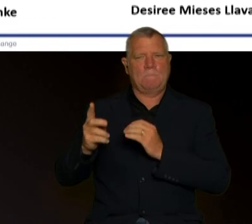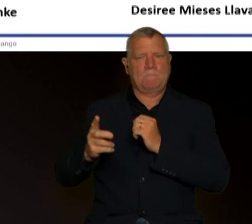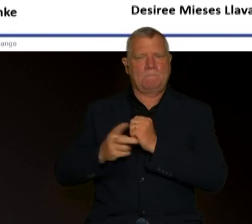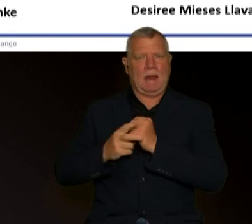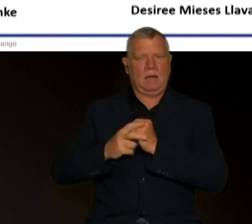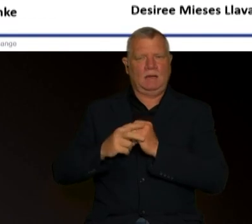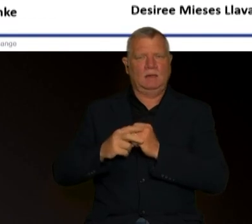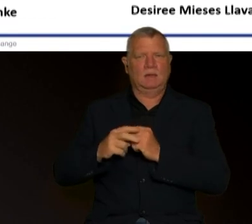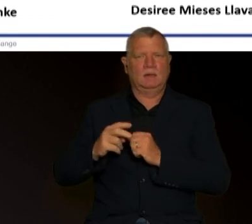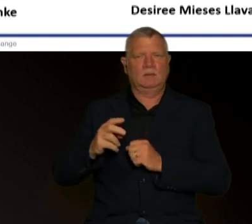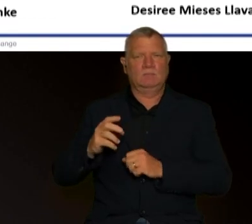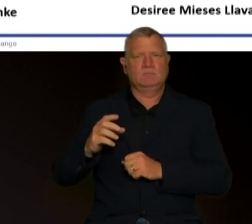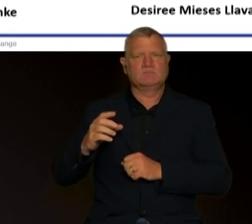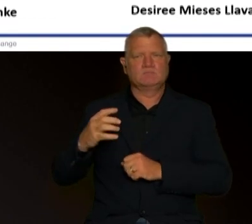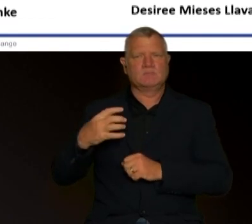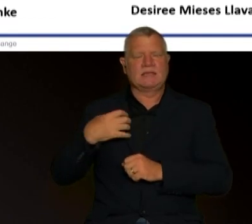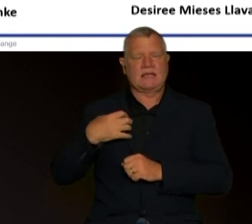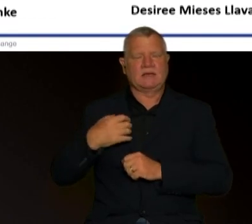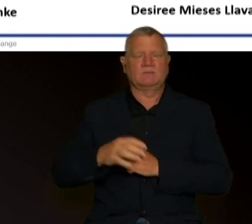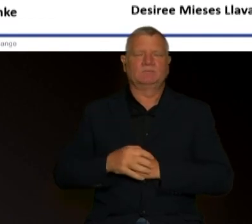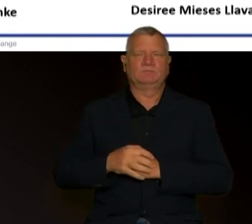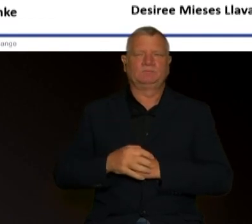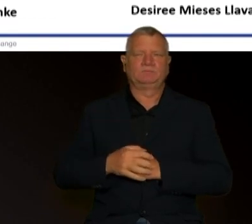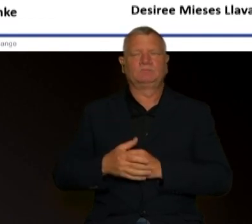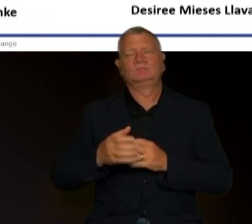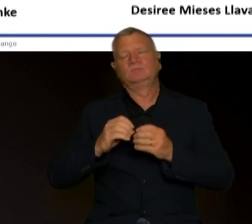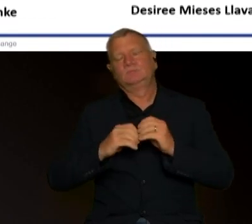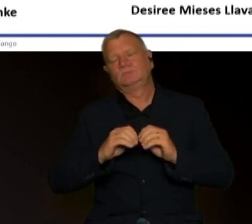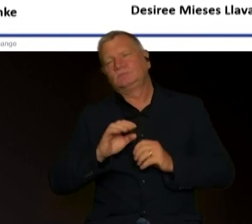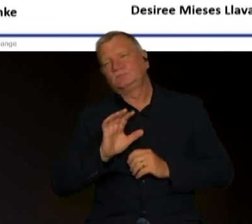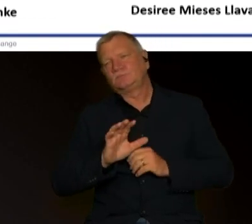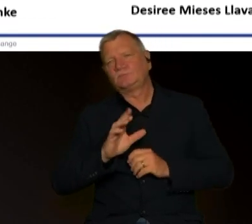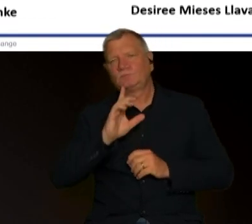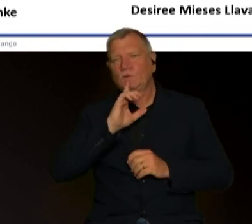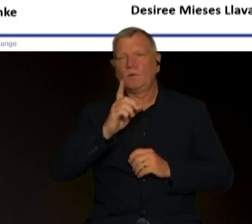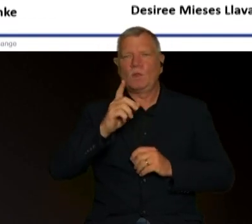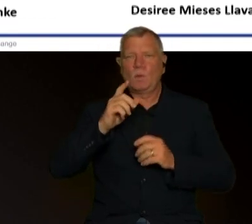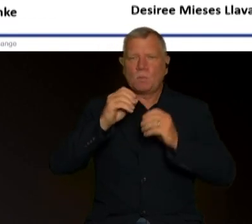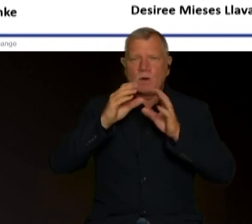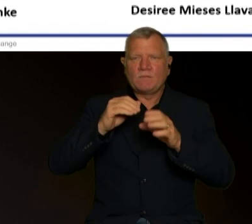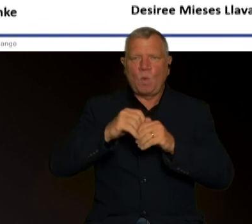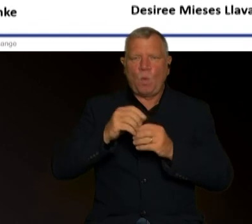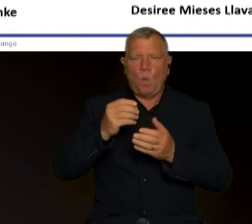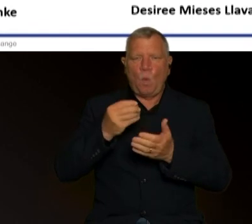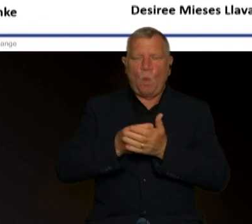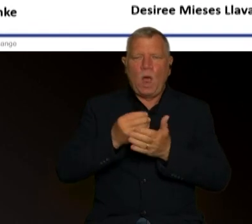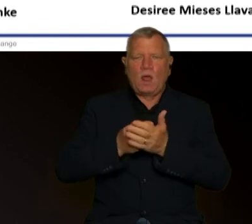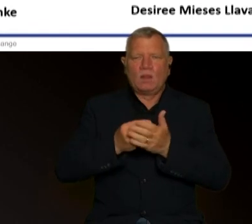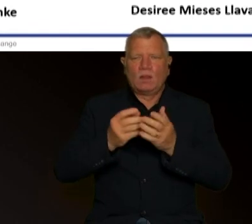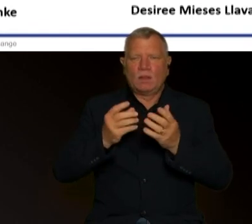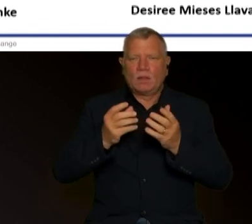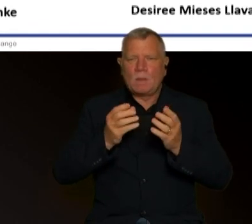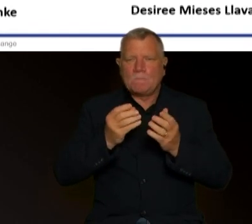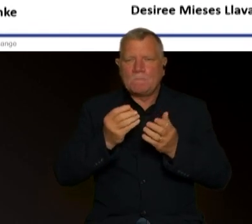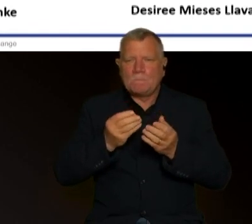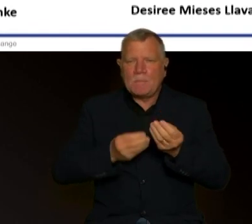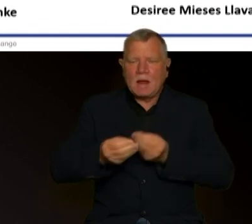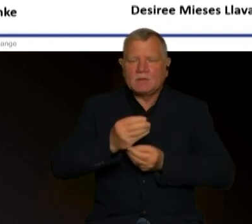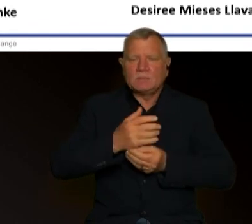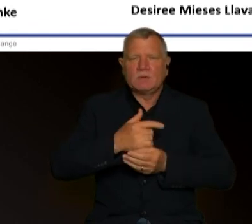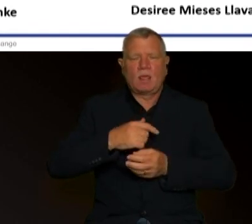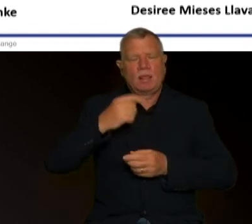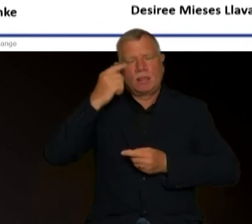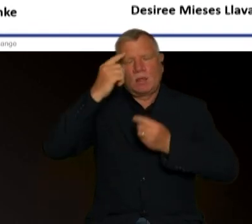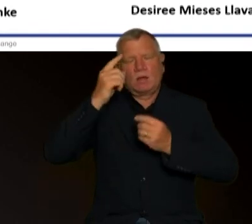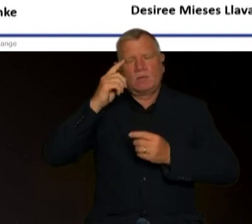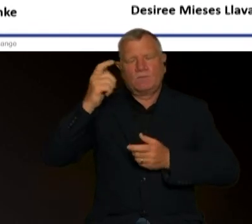executive. And the 5th is a preeminent professor of wealth management and thought leader on pension and